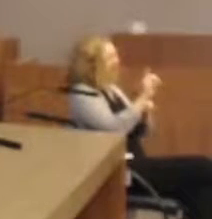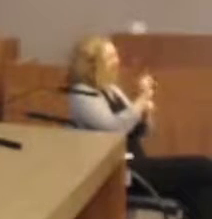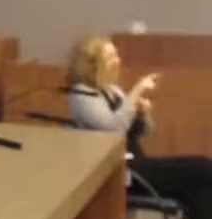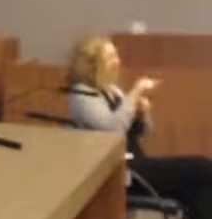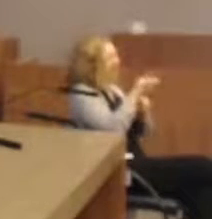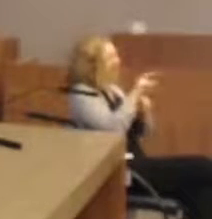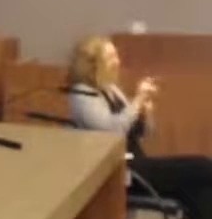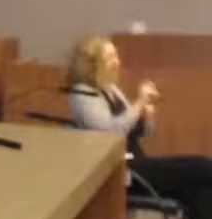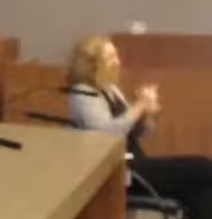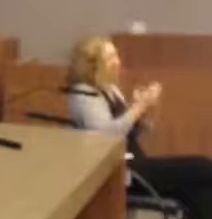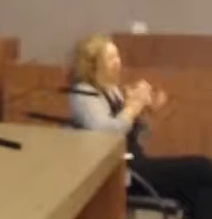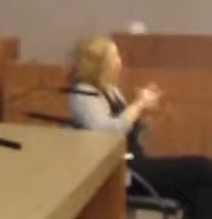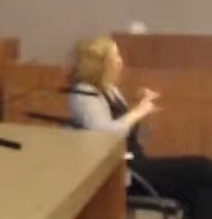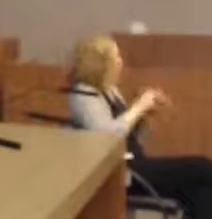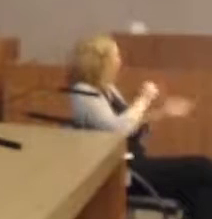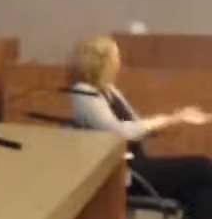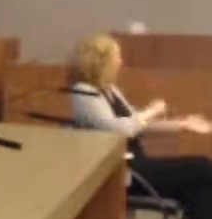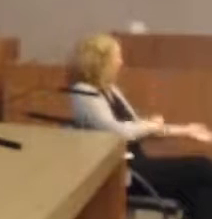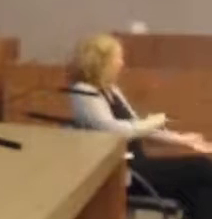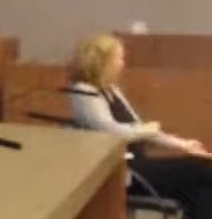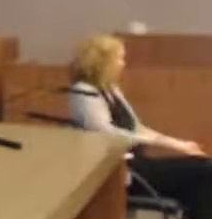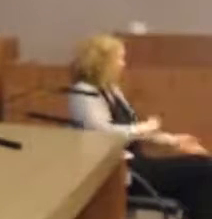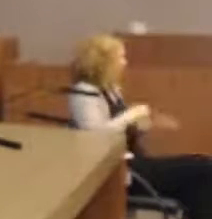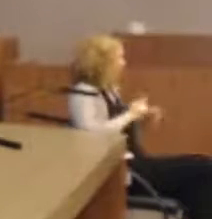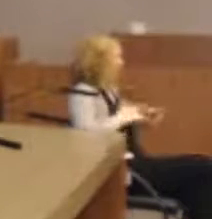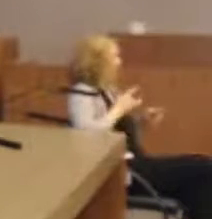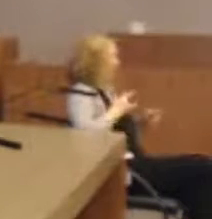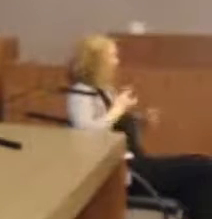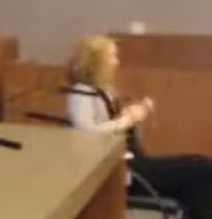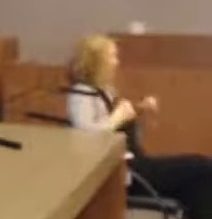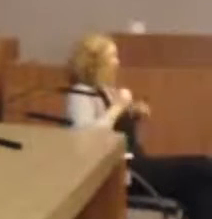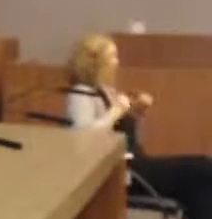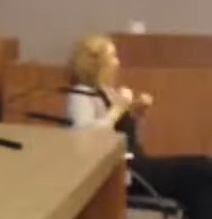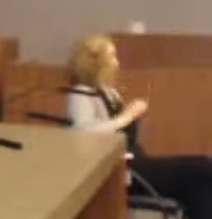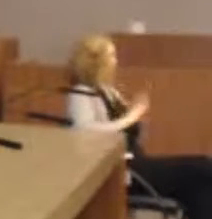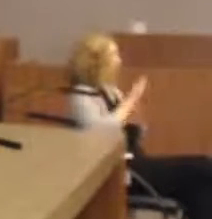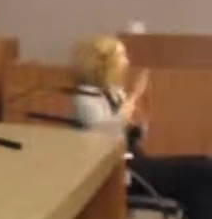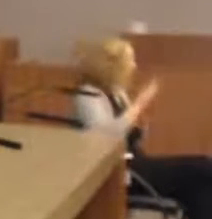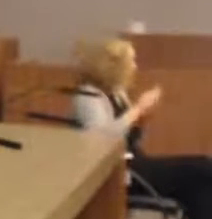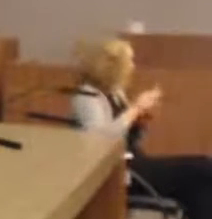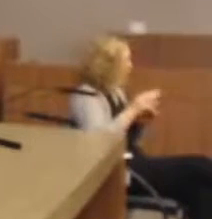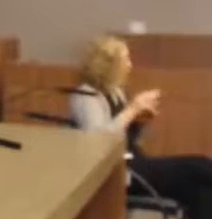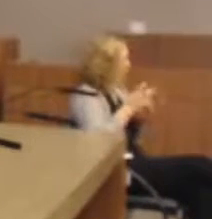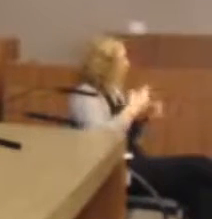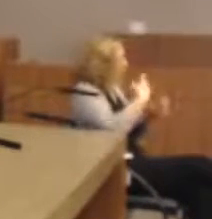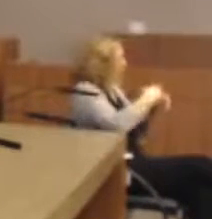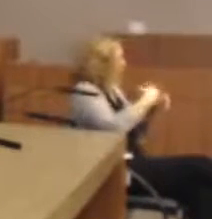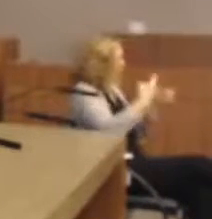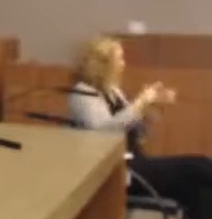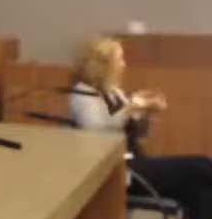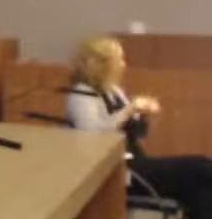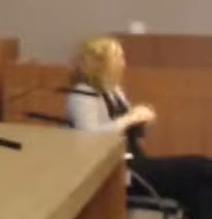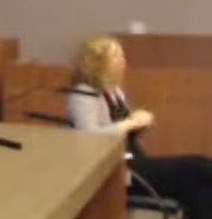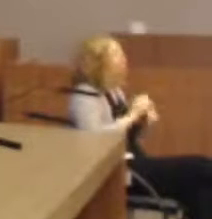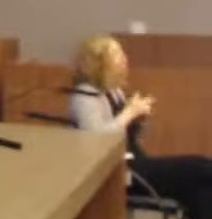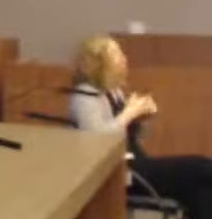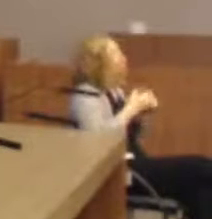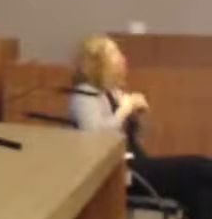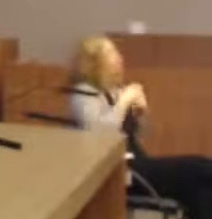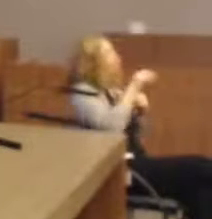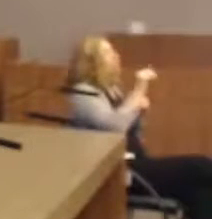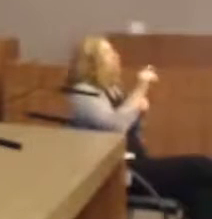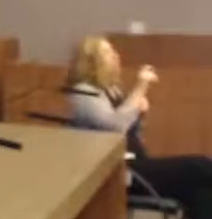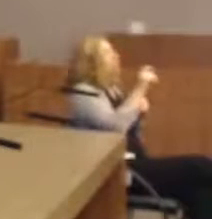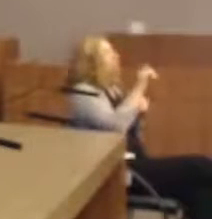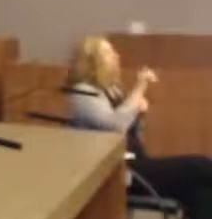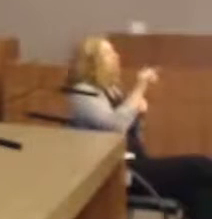themselves when they feel bad. We want to find more positive coping strategies so that they don't have to do that. All right, and then we have oxytocin.